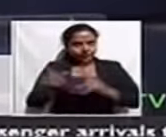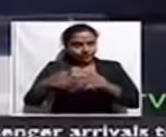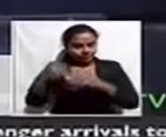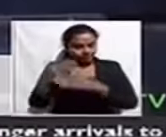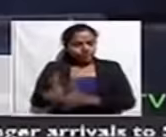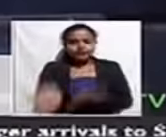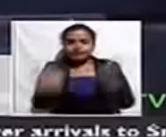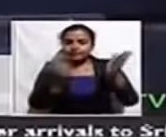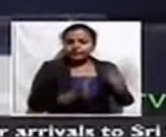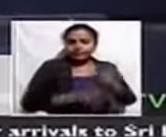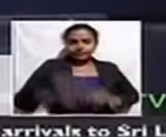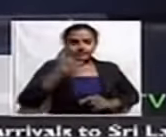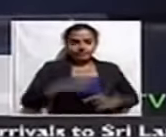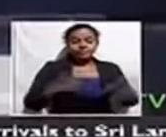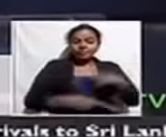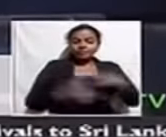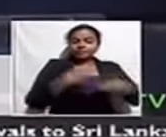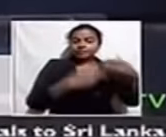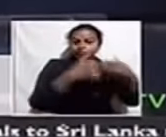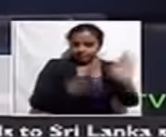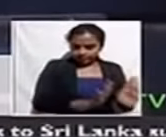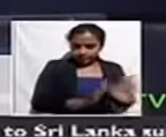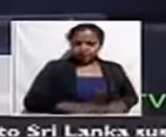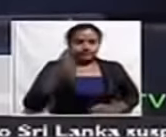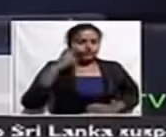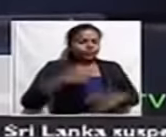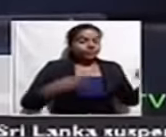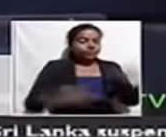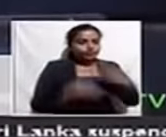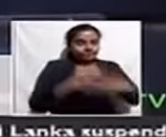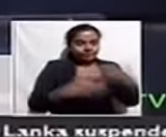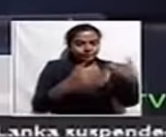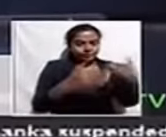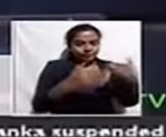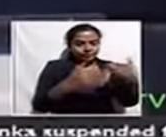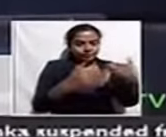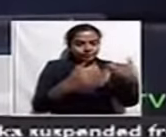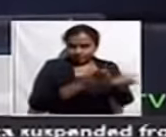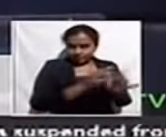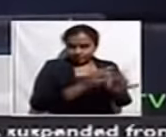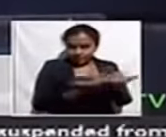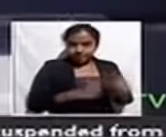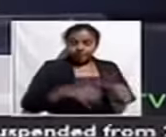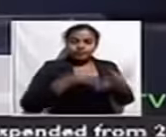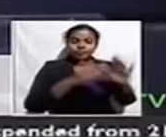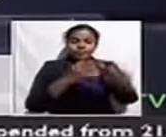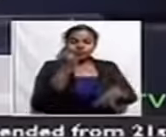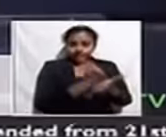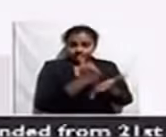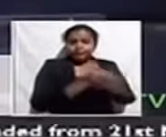Company. This China Harbour Company has a current account at Standard Chartered Bank under the account number